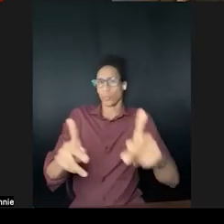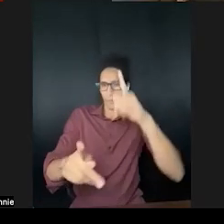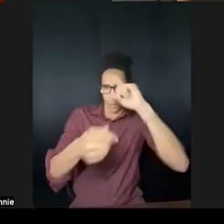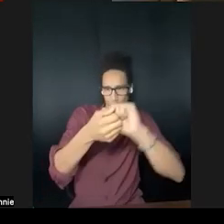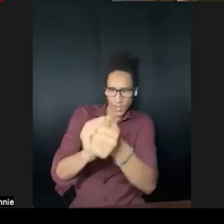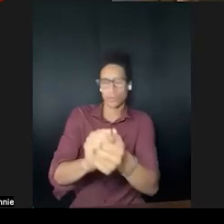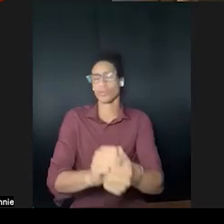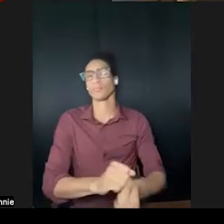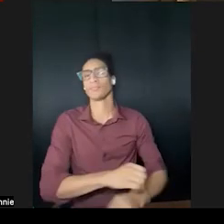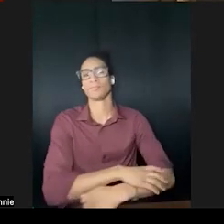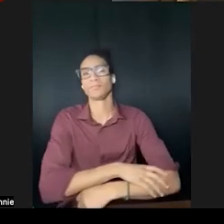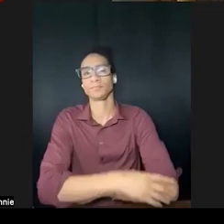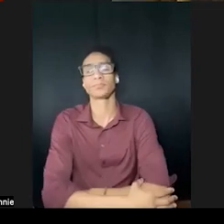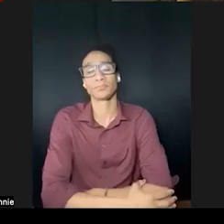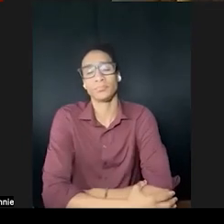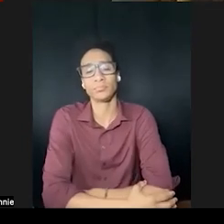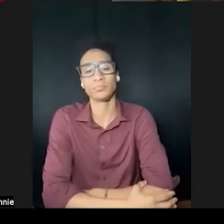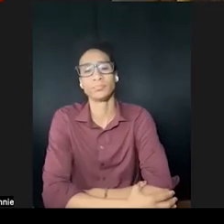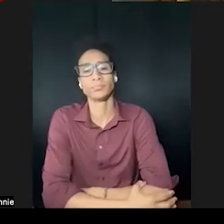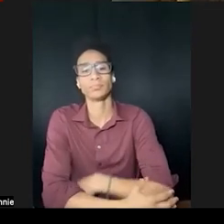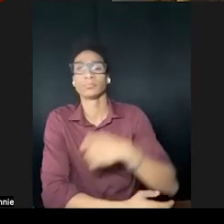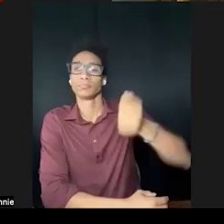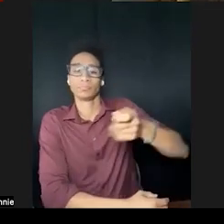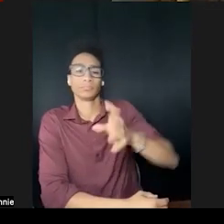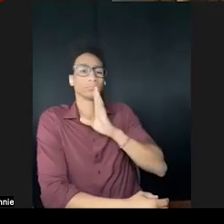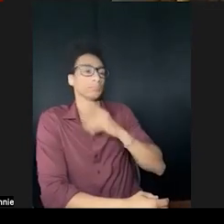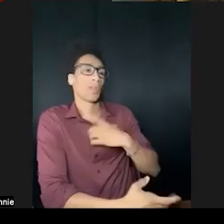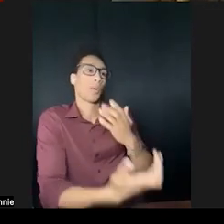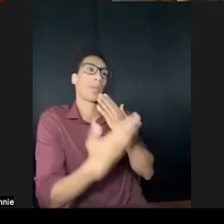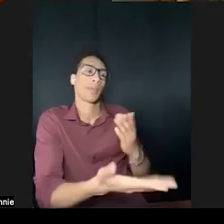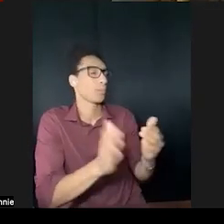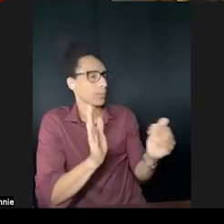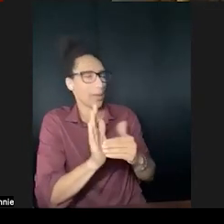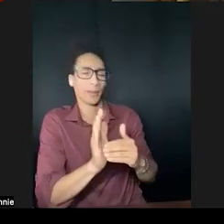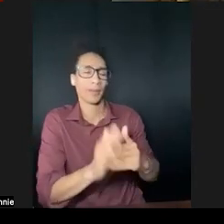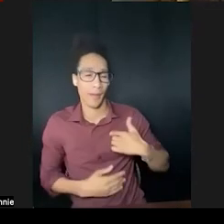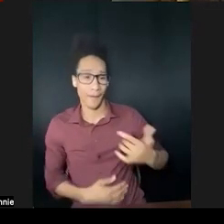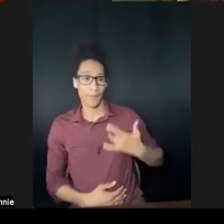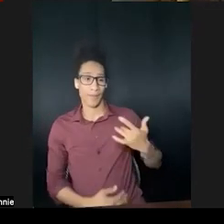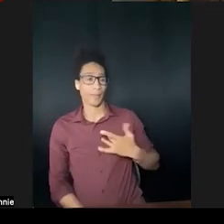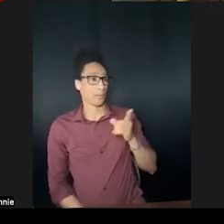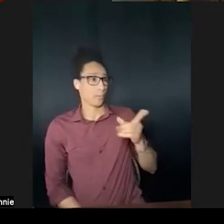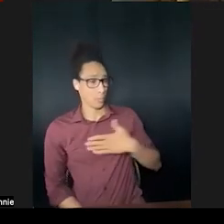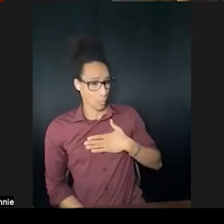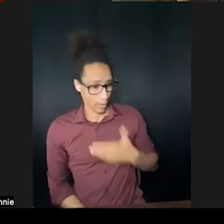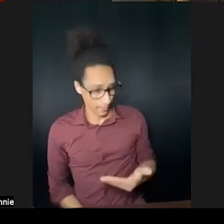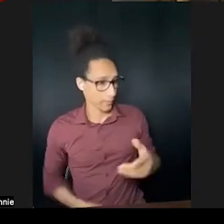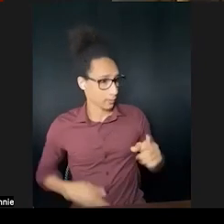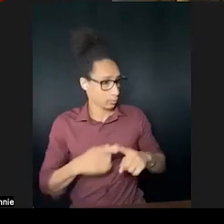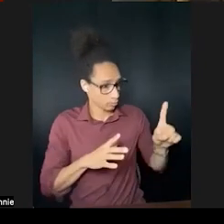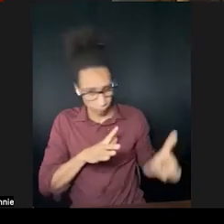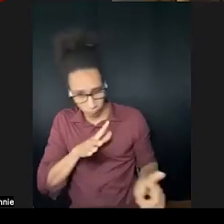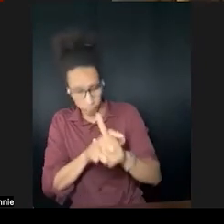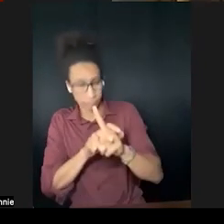Yeah, I just want to thank you again. I feel that you being willing to do this, you are teaching us about